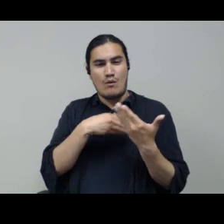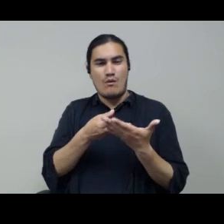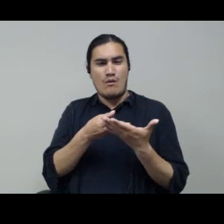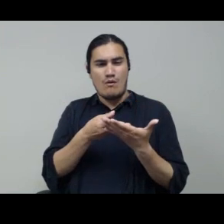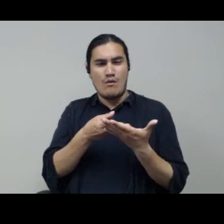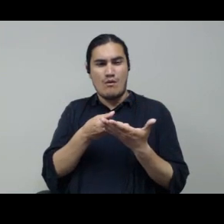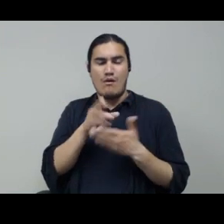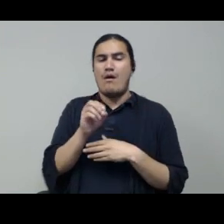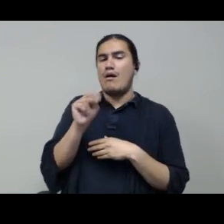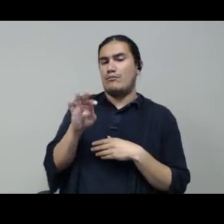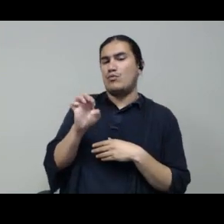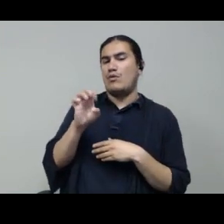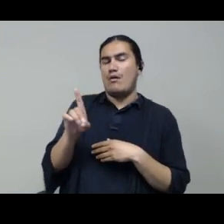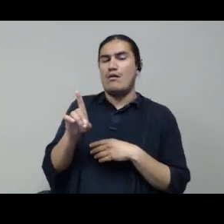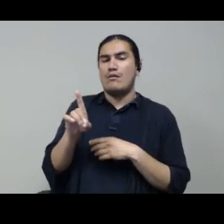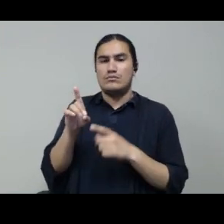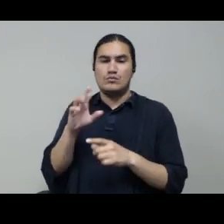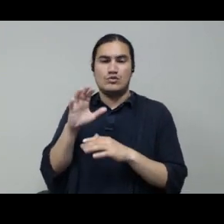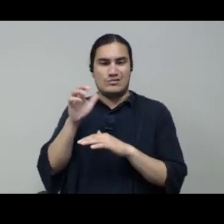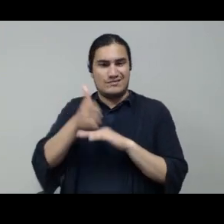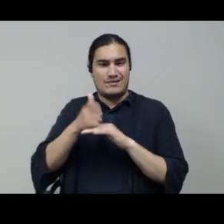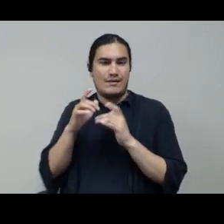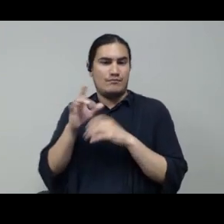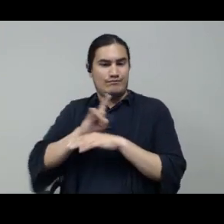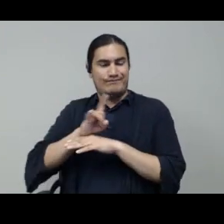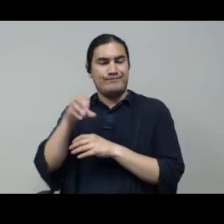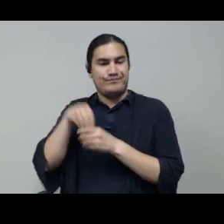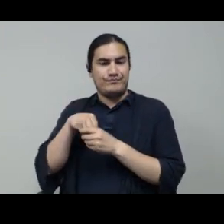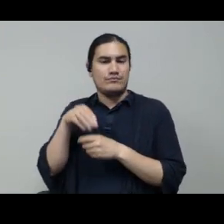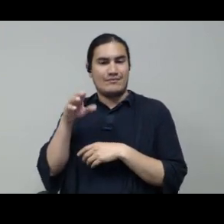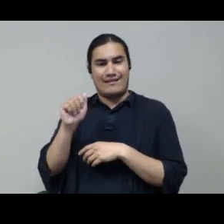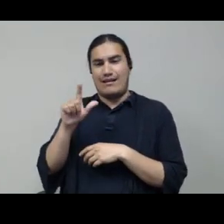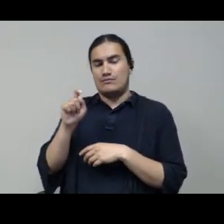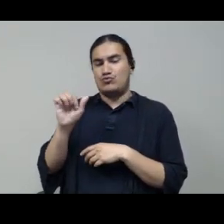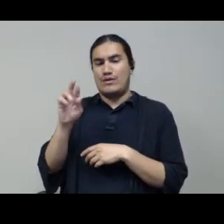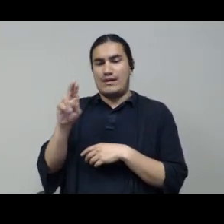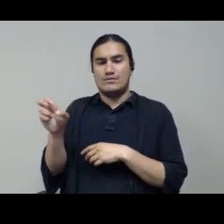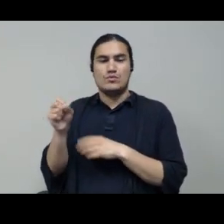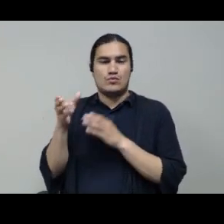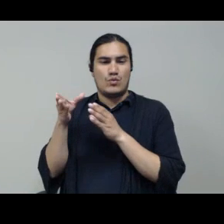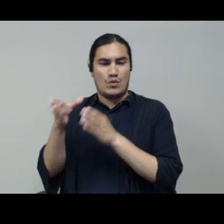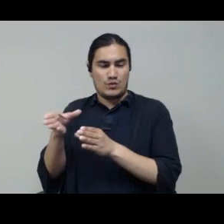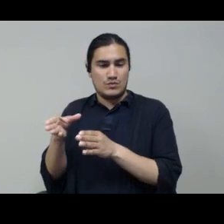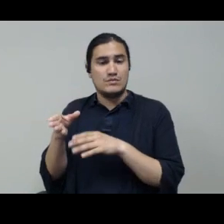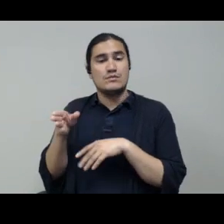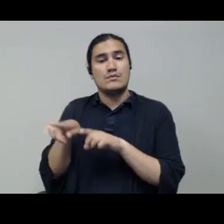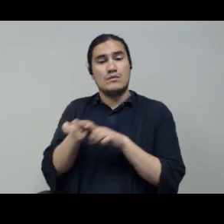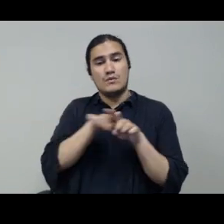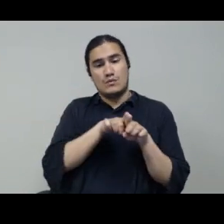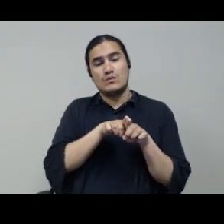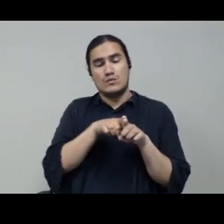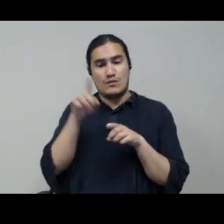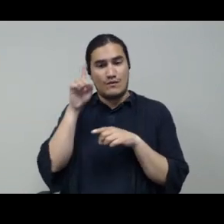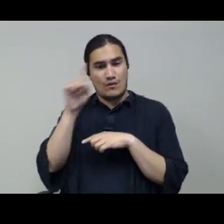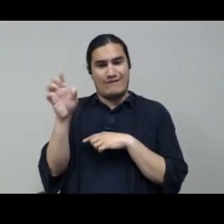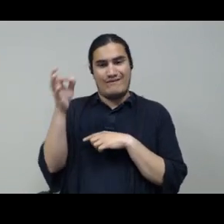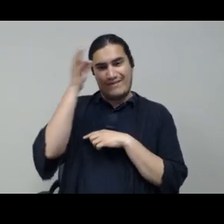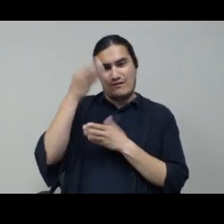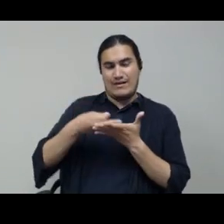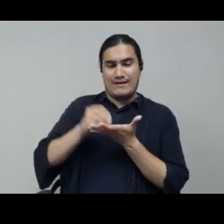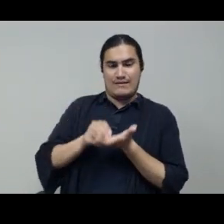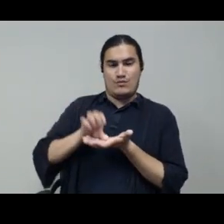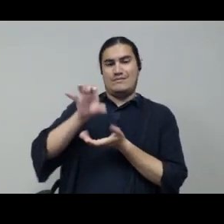installing broadband on Caltrans roadsides. Also included is an increase in resources to support the increase in federal funding associated with the passage